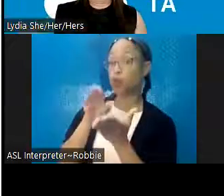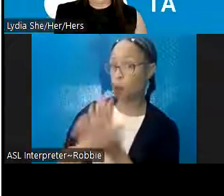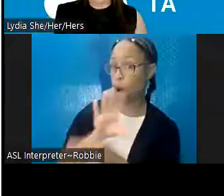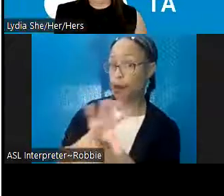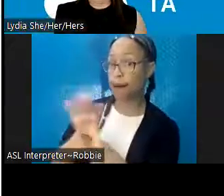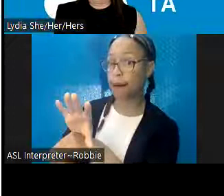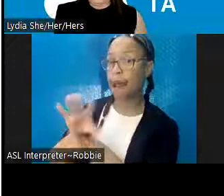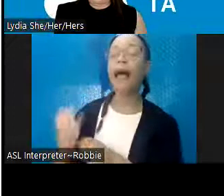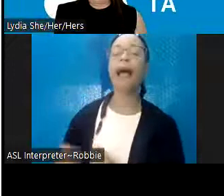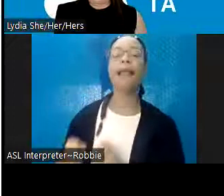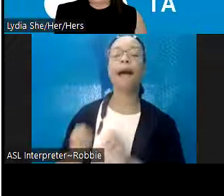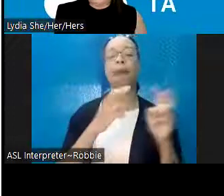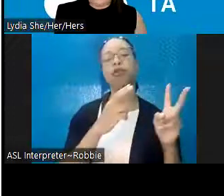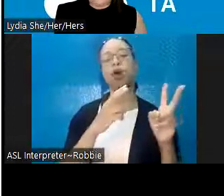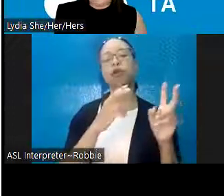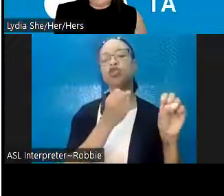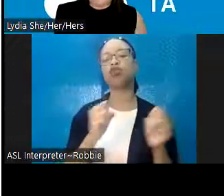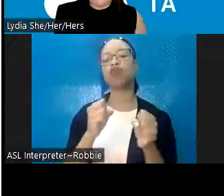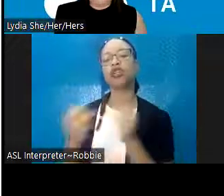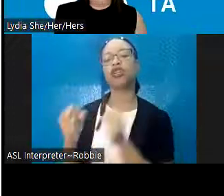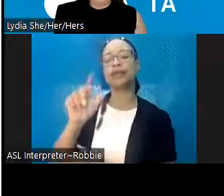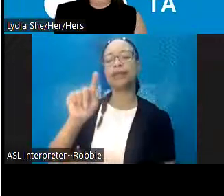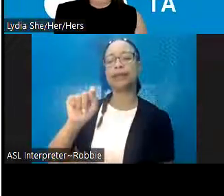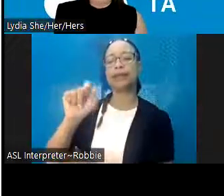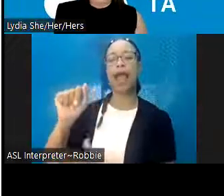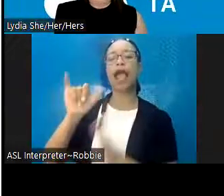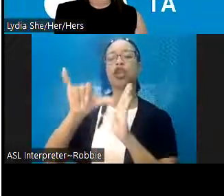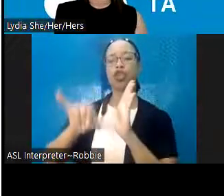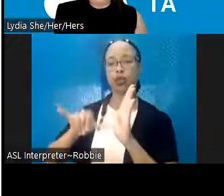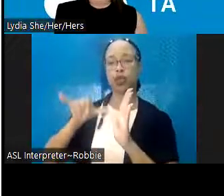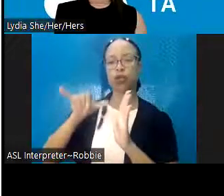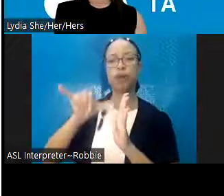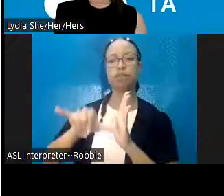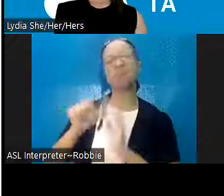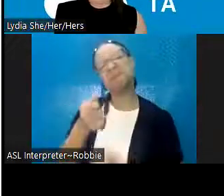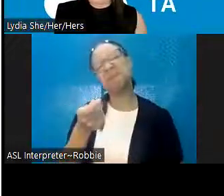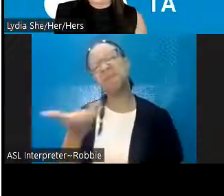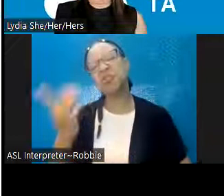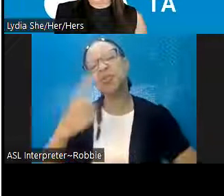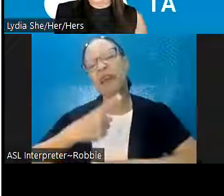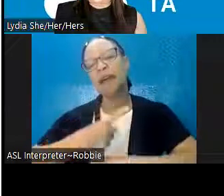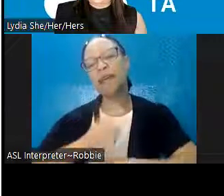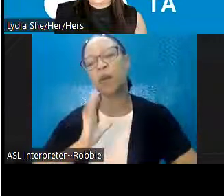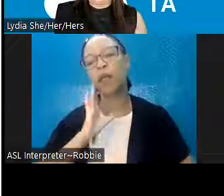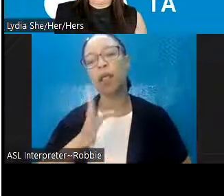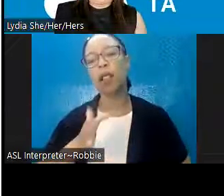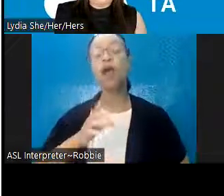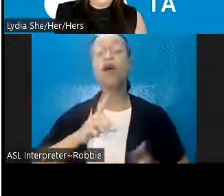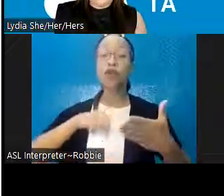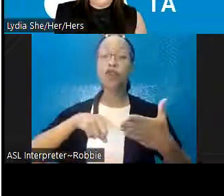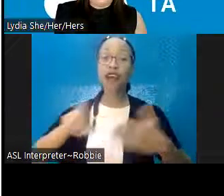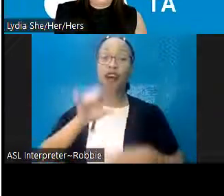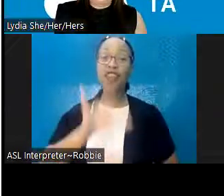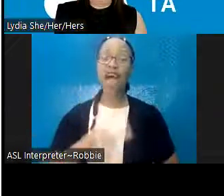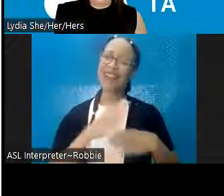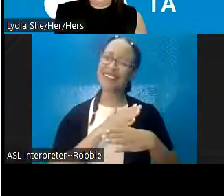be uploaded to the Strategies TA YouTube channel in a few days. So please check that out and please share